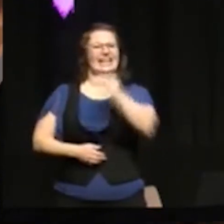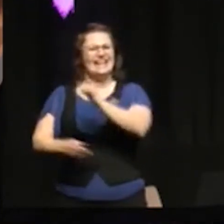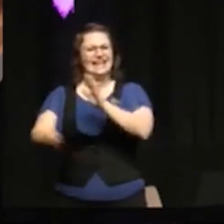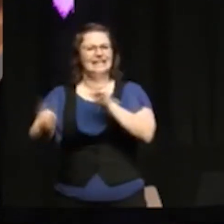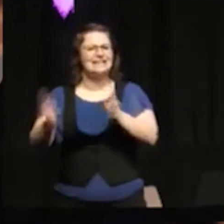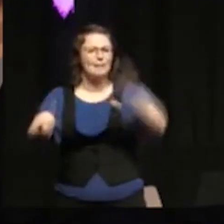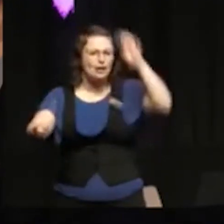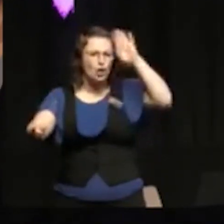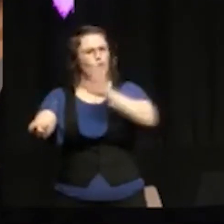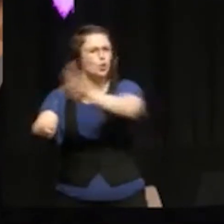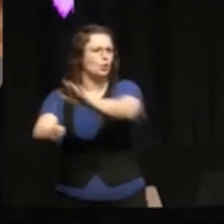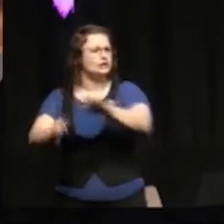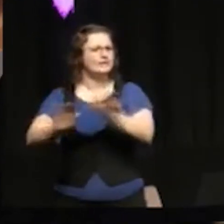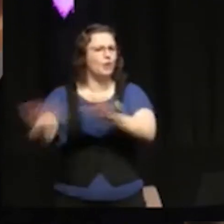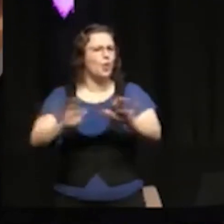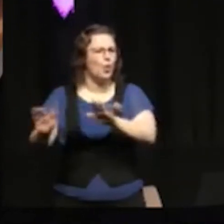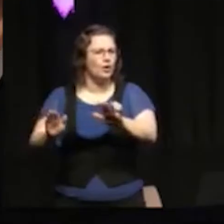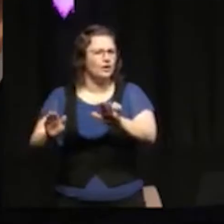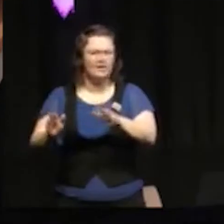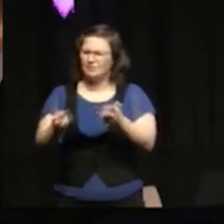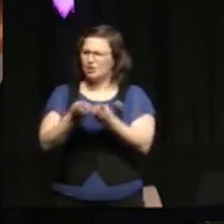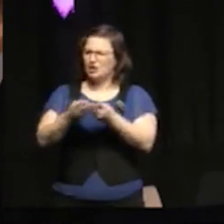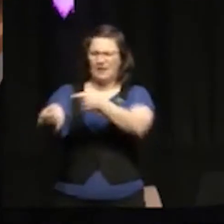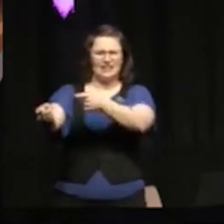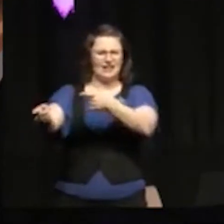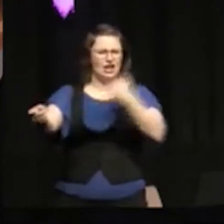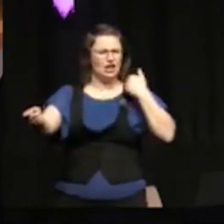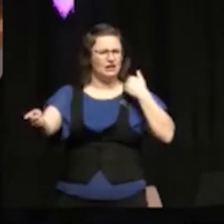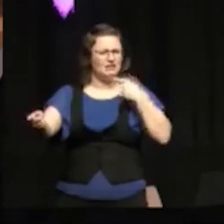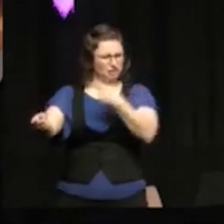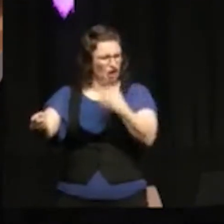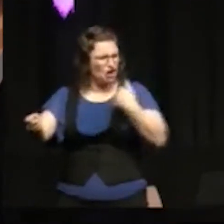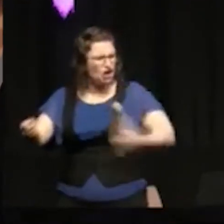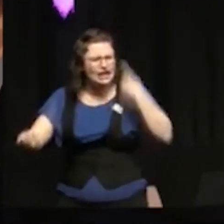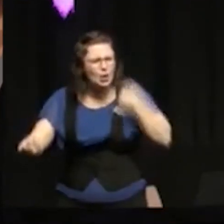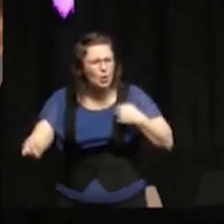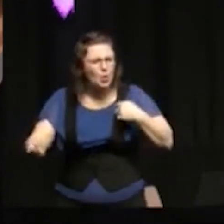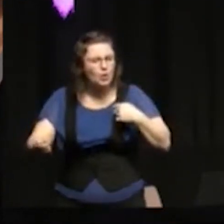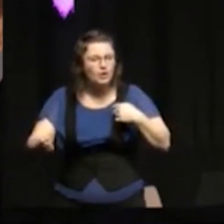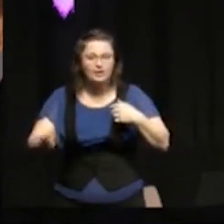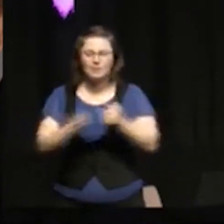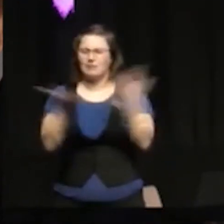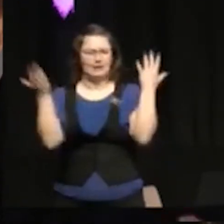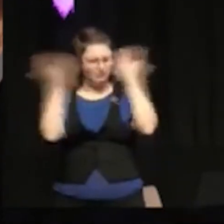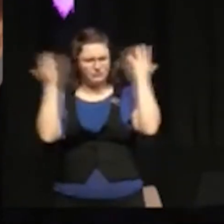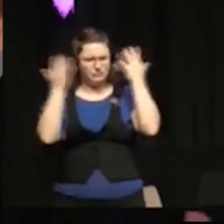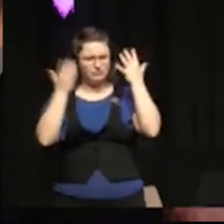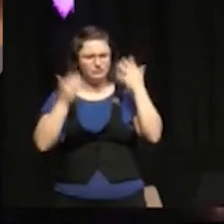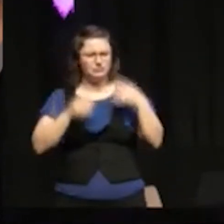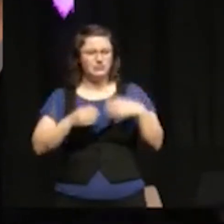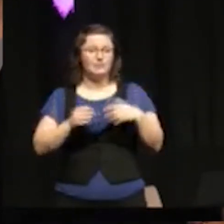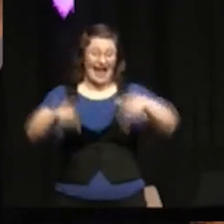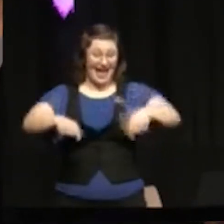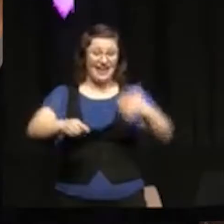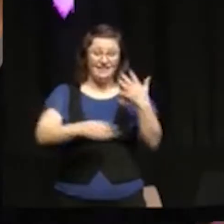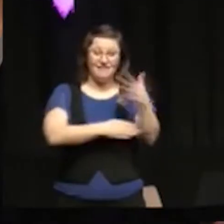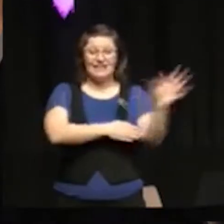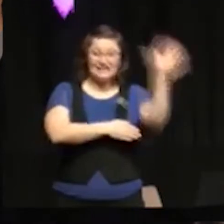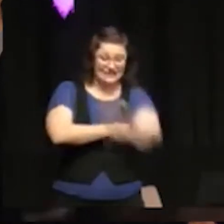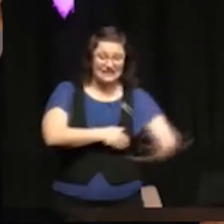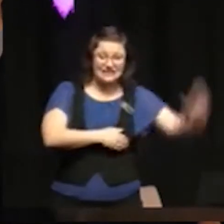die, and the doctors trying to help or hurt under the barrel bomb or whatever. So the doctors trying to help them. Just you